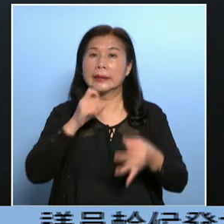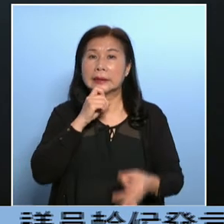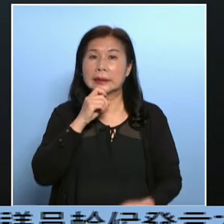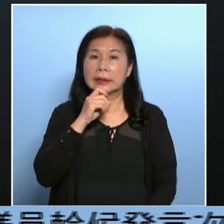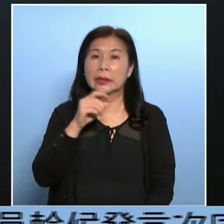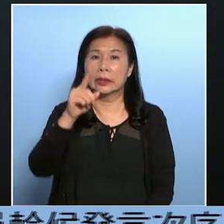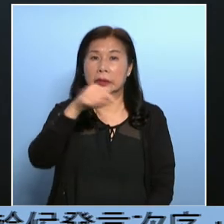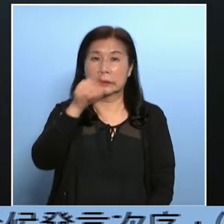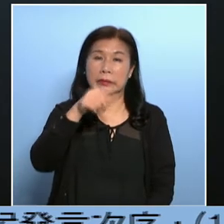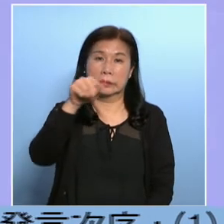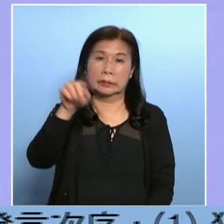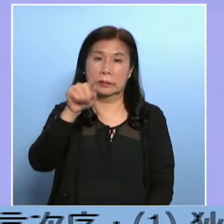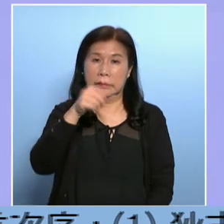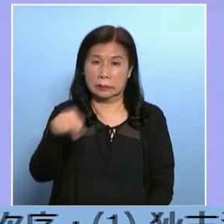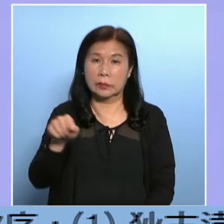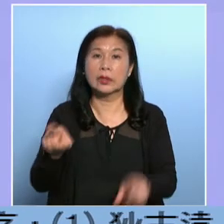Mr. Tik Chi Yun.